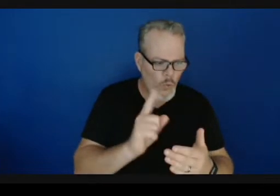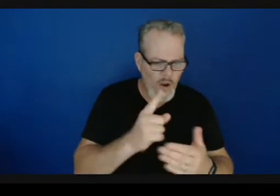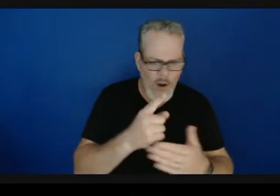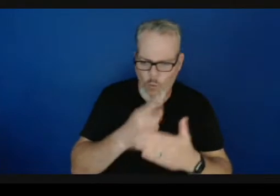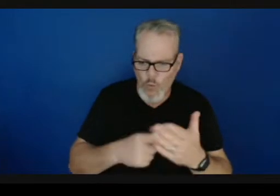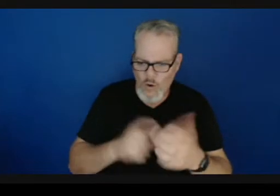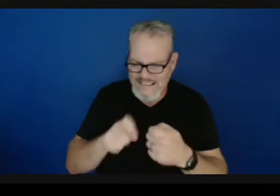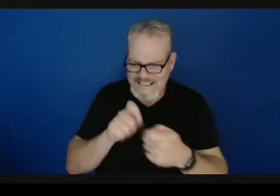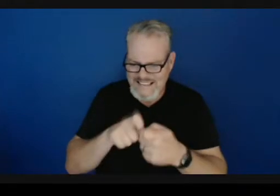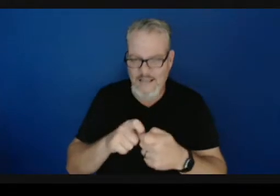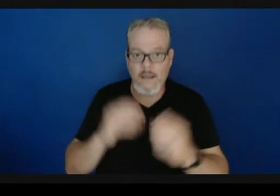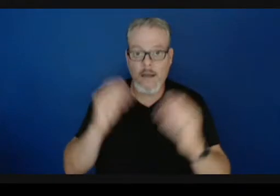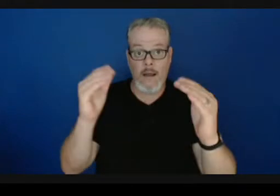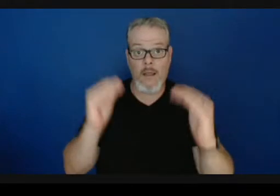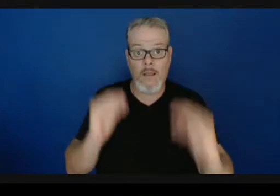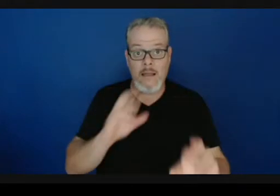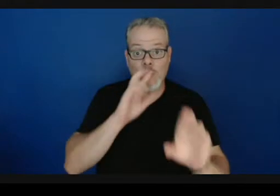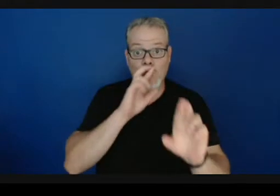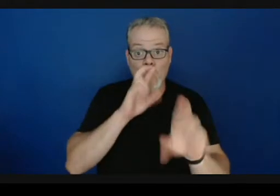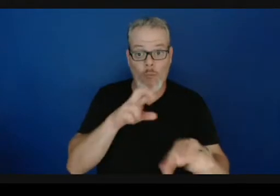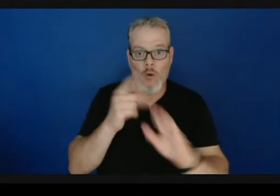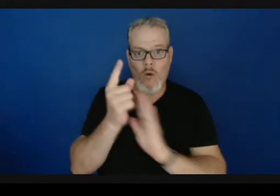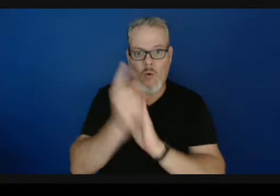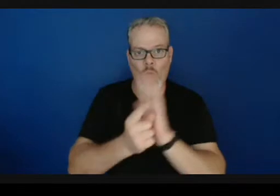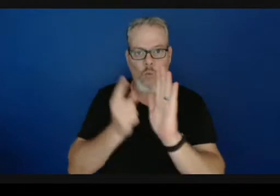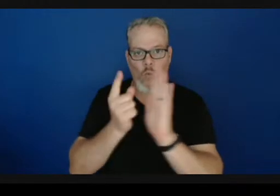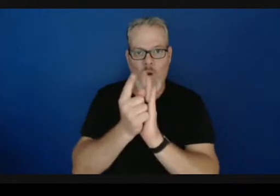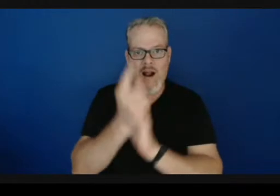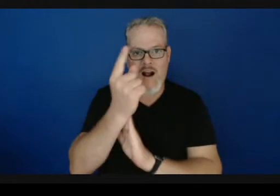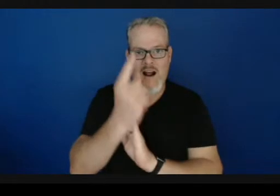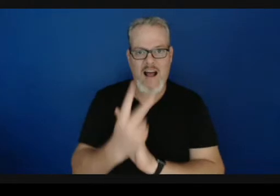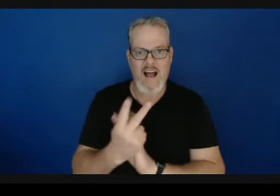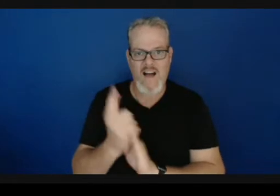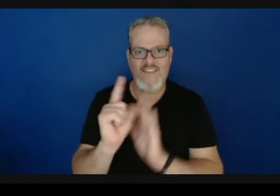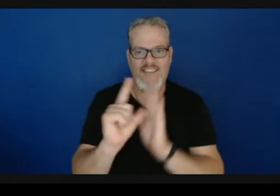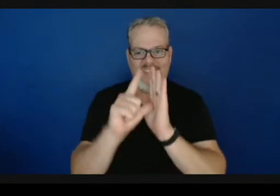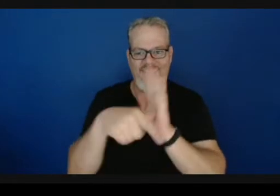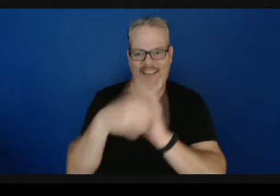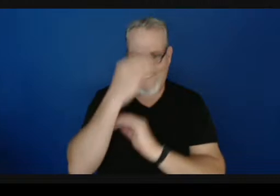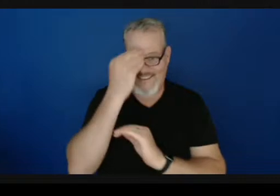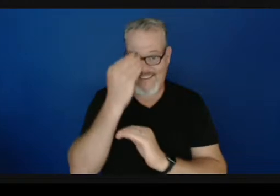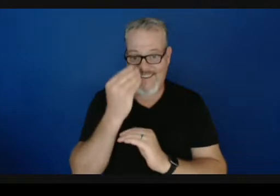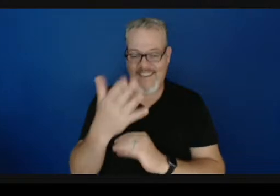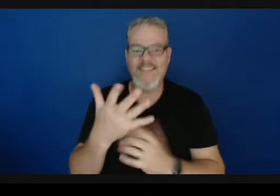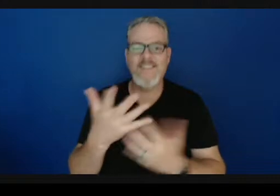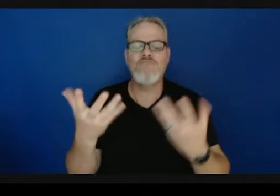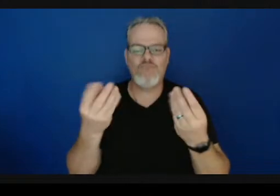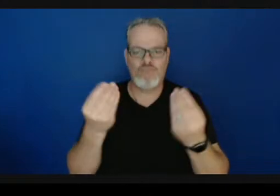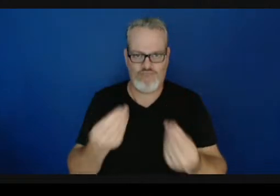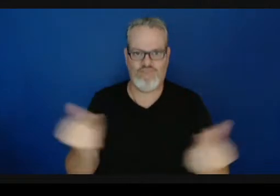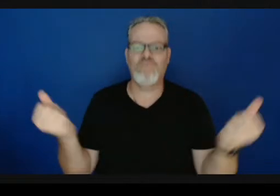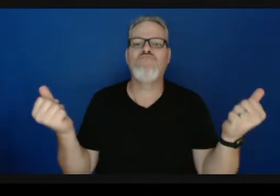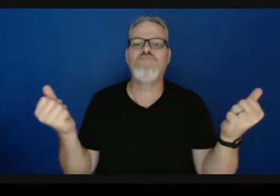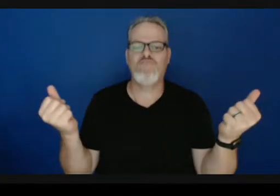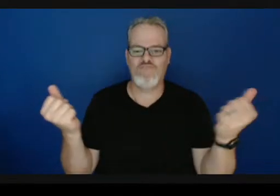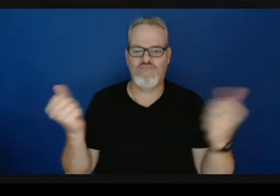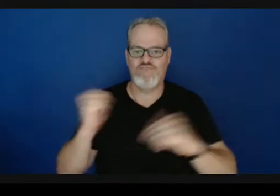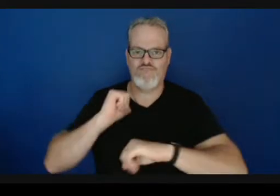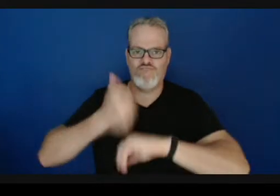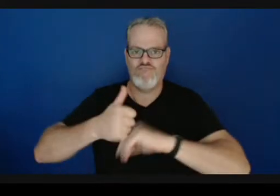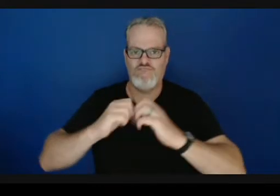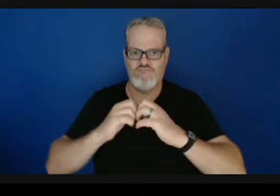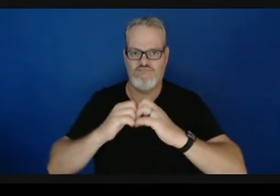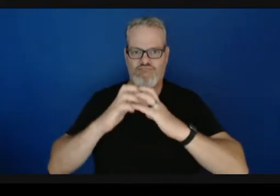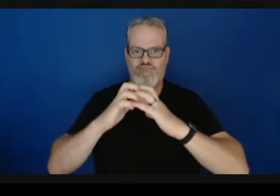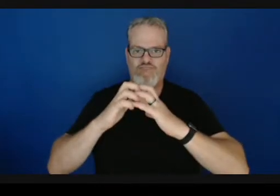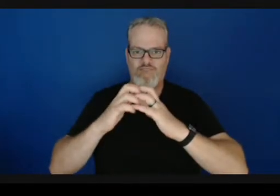next report comes out about an hour and a half later, where they say they resolved the issue. However, because it was due